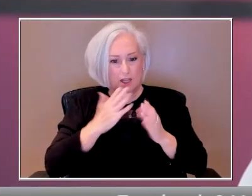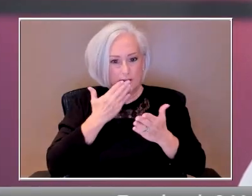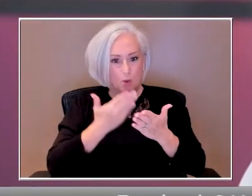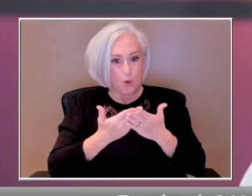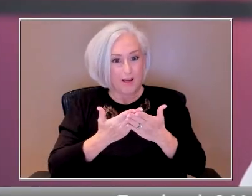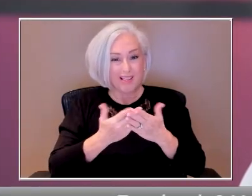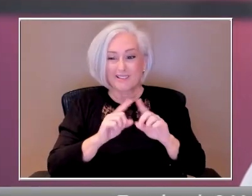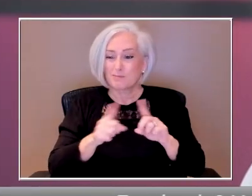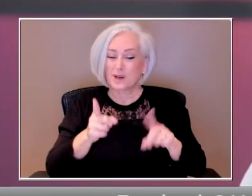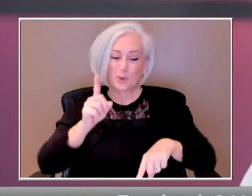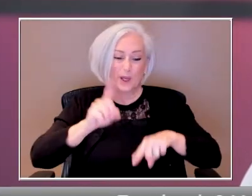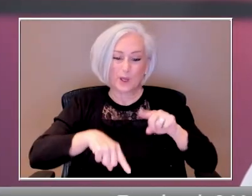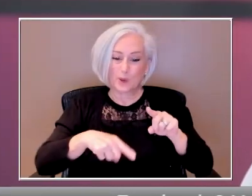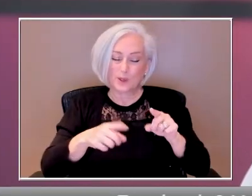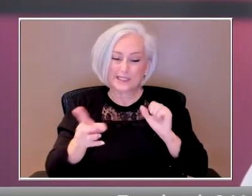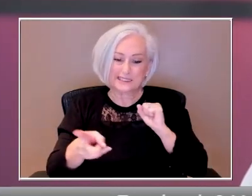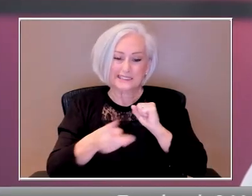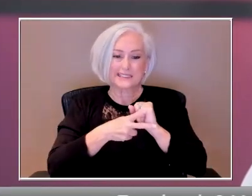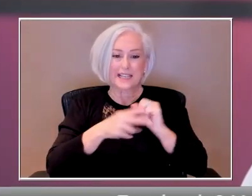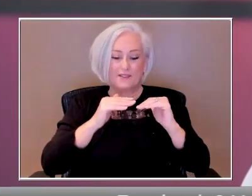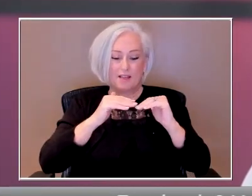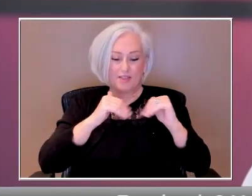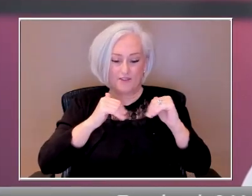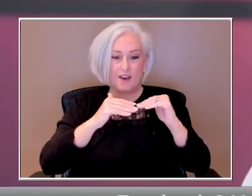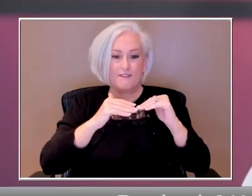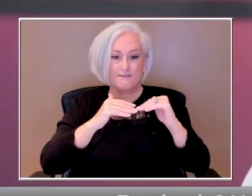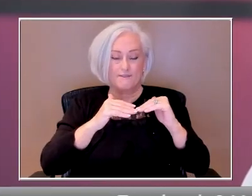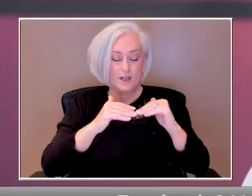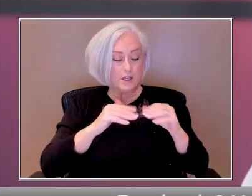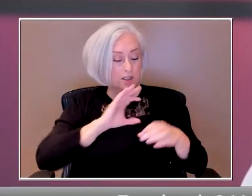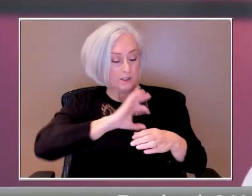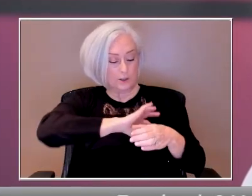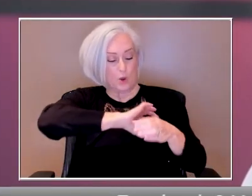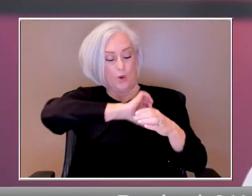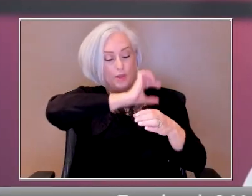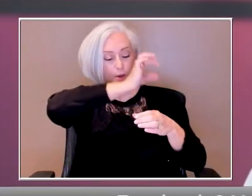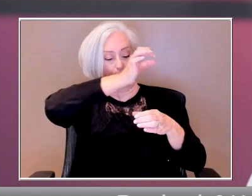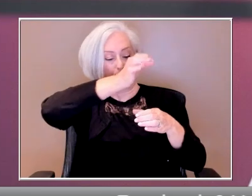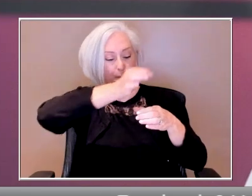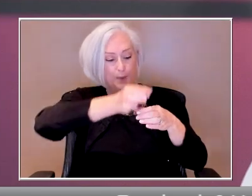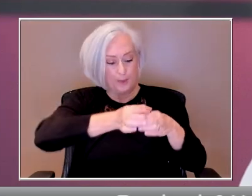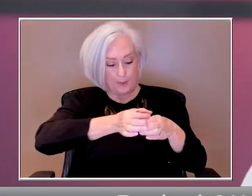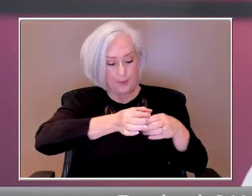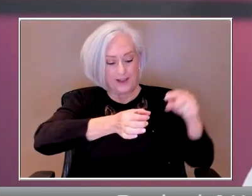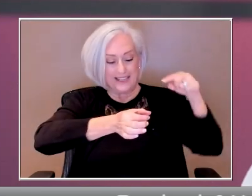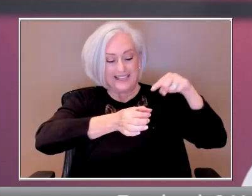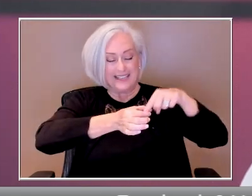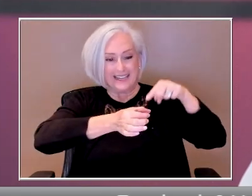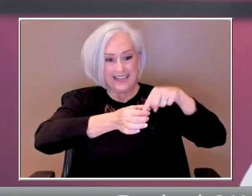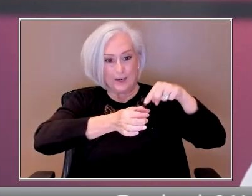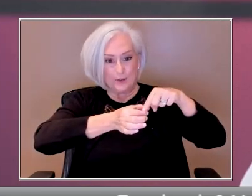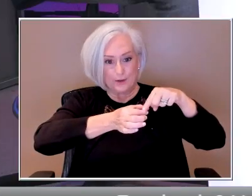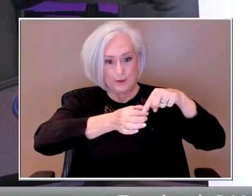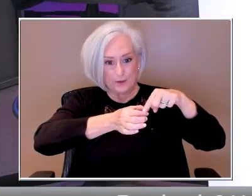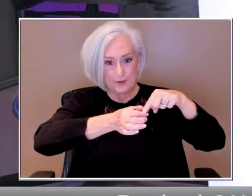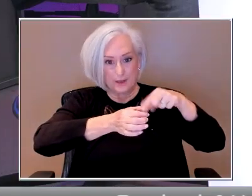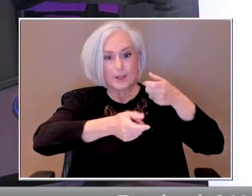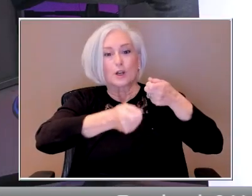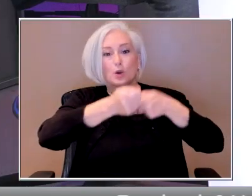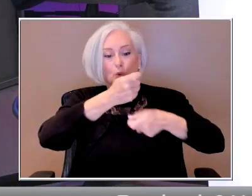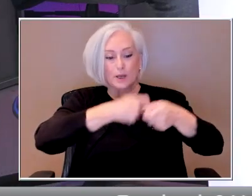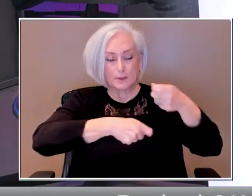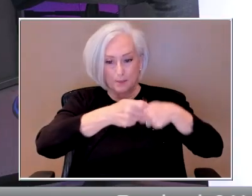But when we replace the aortic root with a valved conduit, it doesn't take as long. How do you stop the